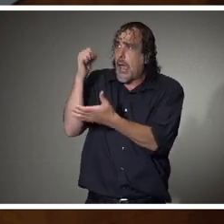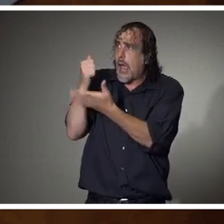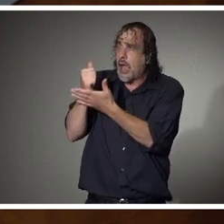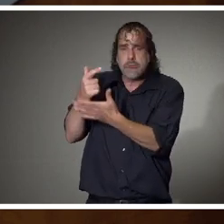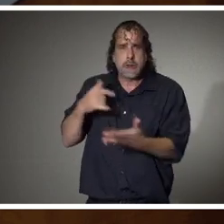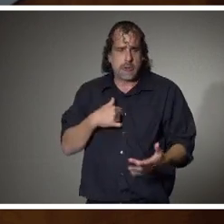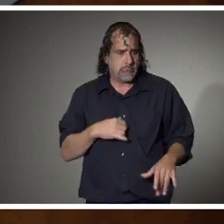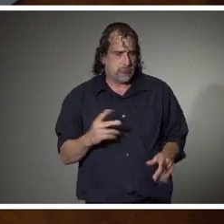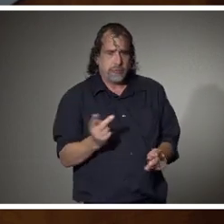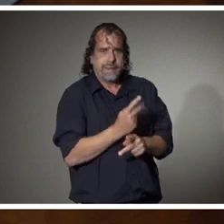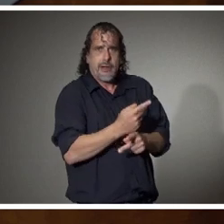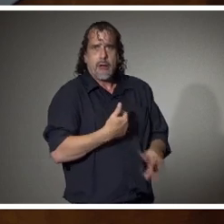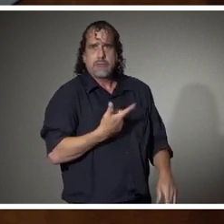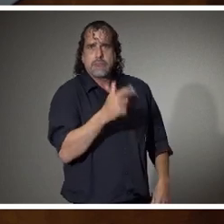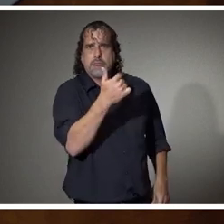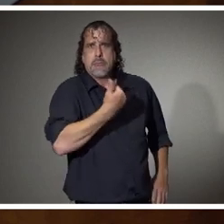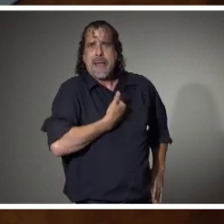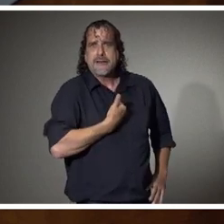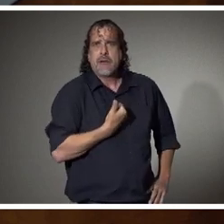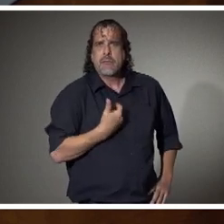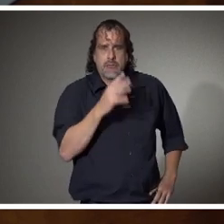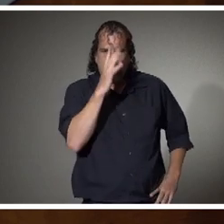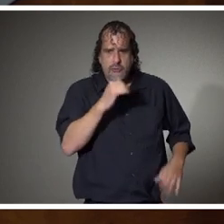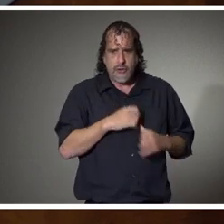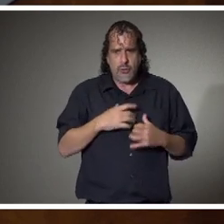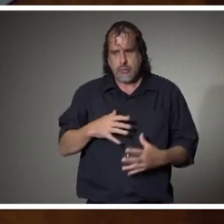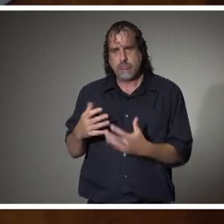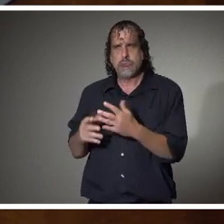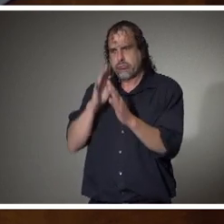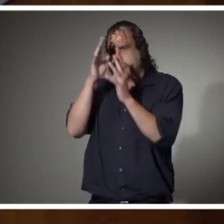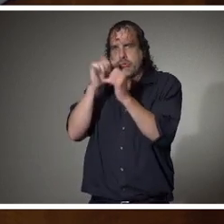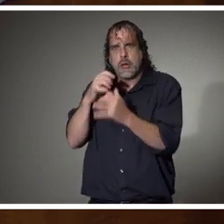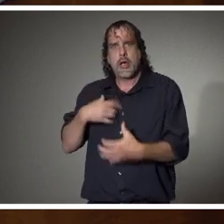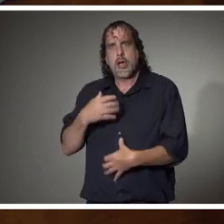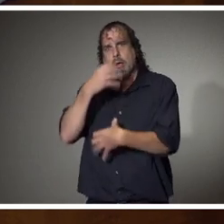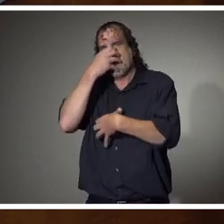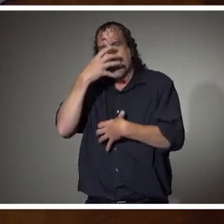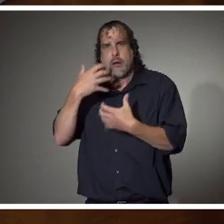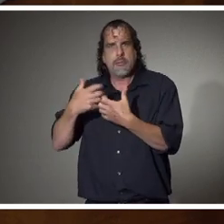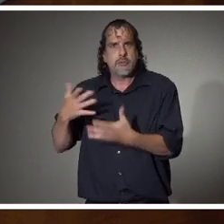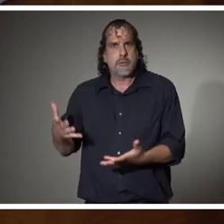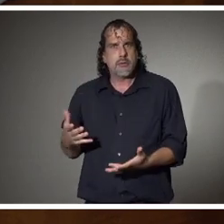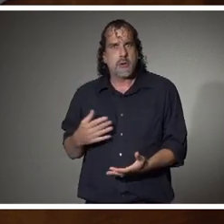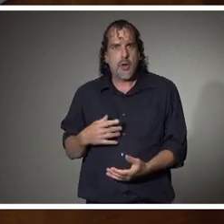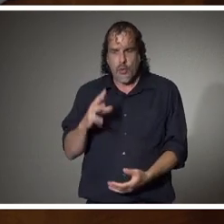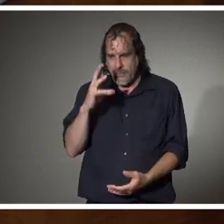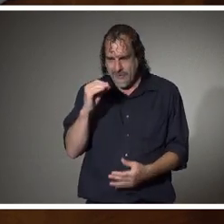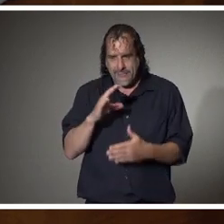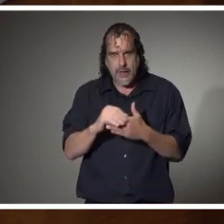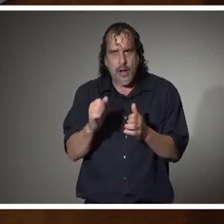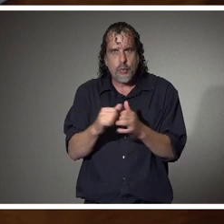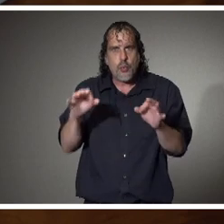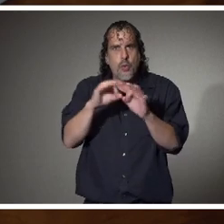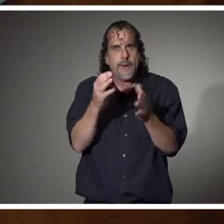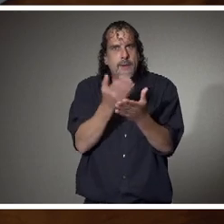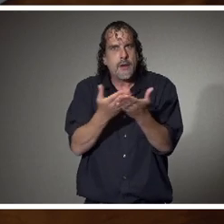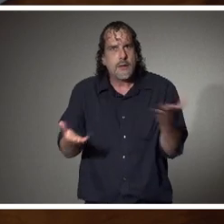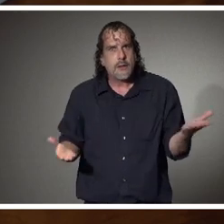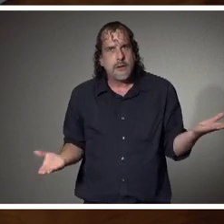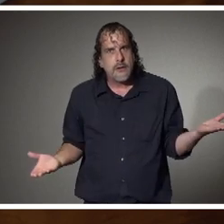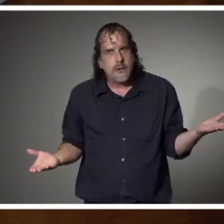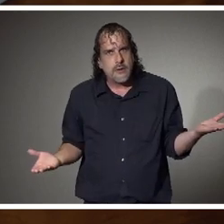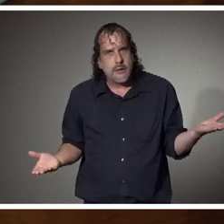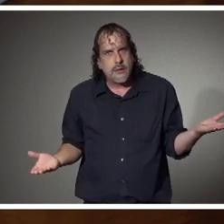we figure out a way to make a ventilator at the University of Mississippi Medical Center with $50 worth of supplies from local hardware